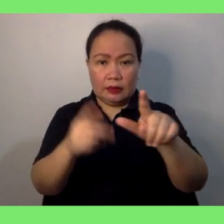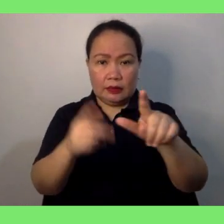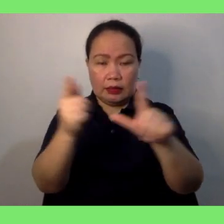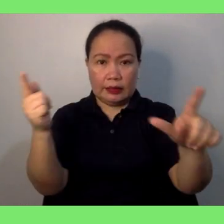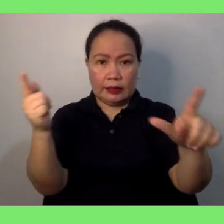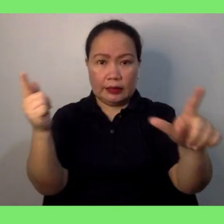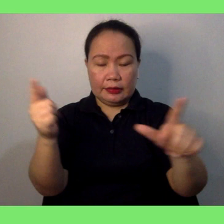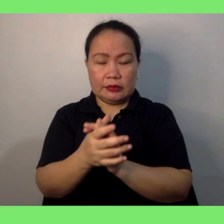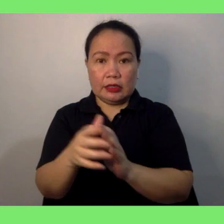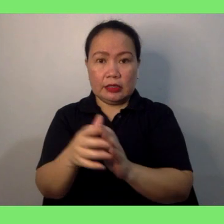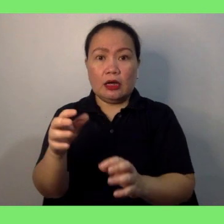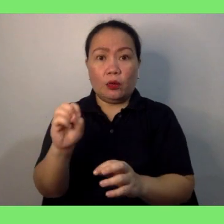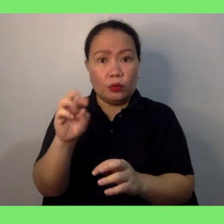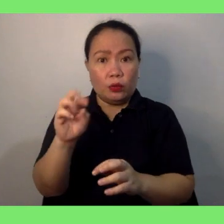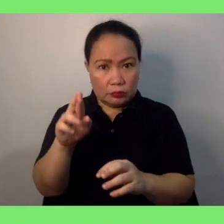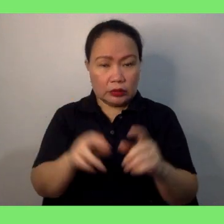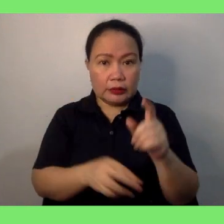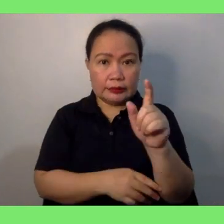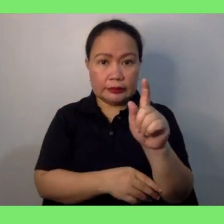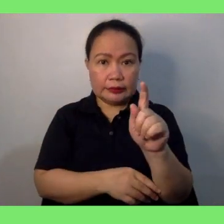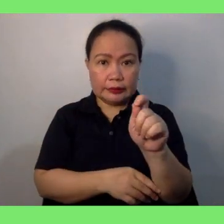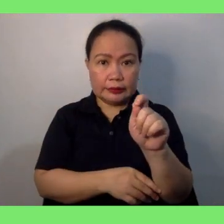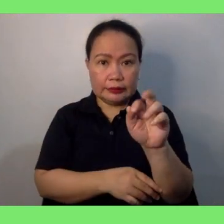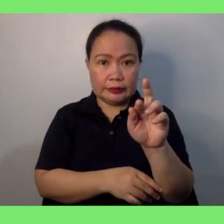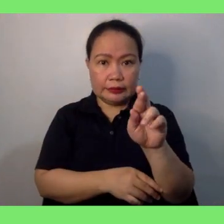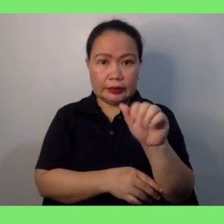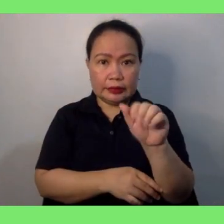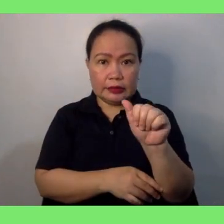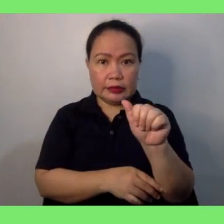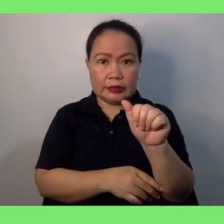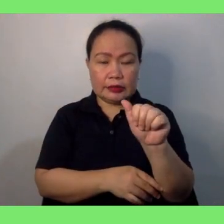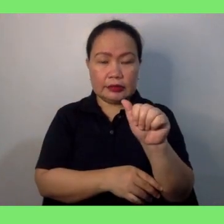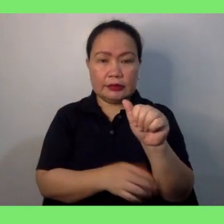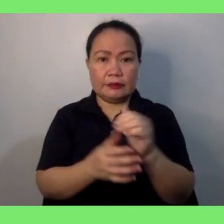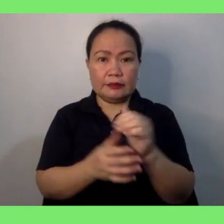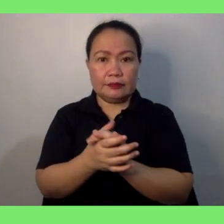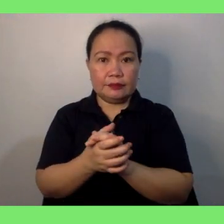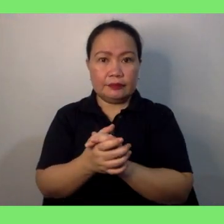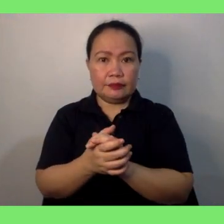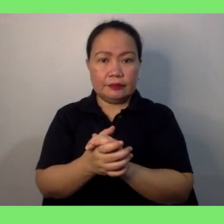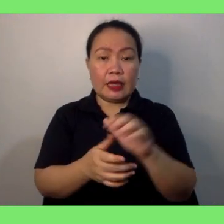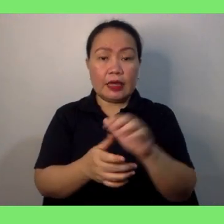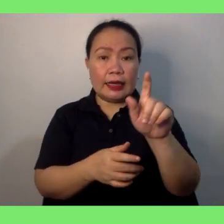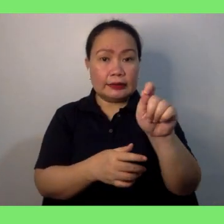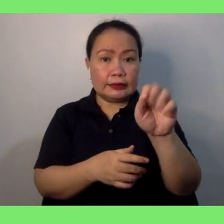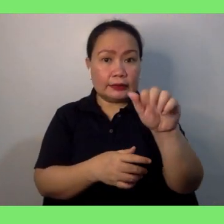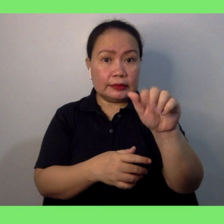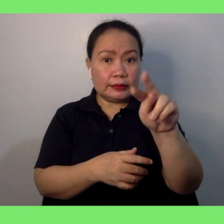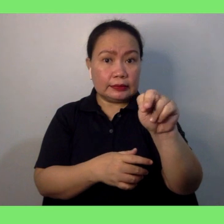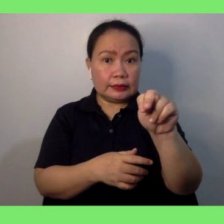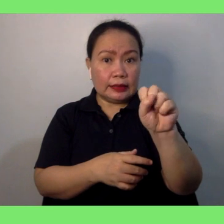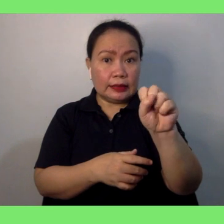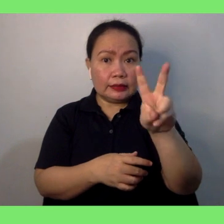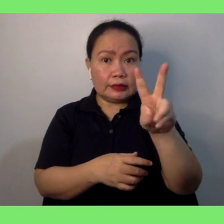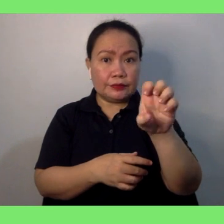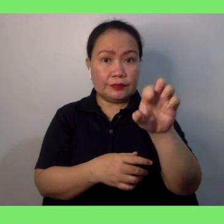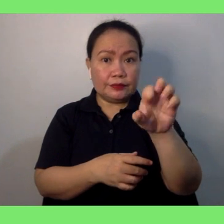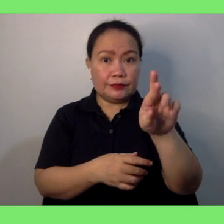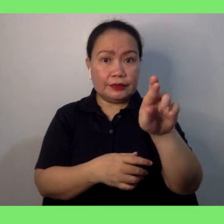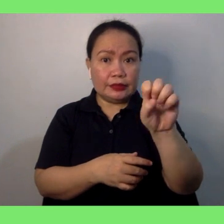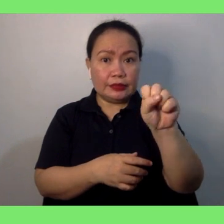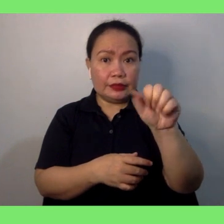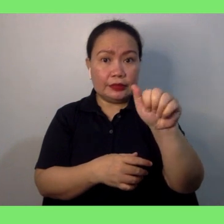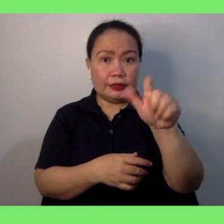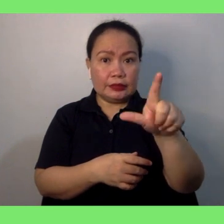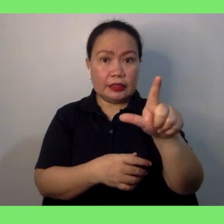natin. But if you want a deeper understanding on parallel lines and transversal, panoorin po